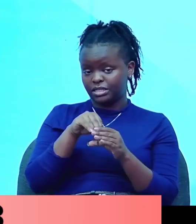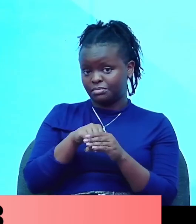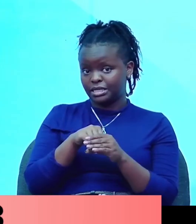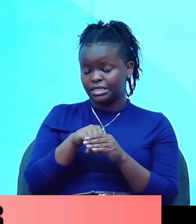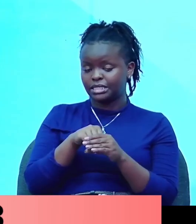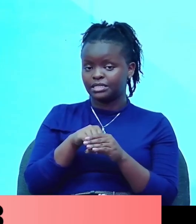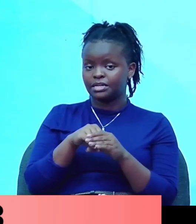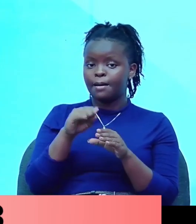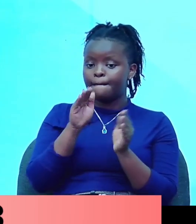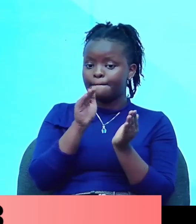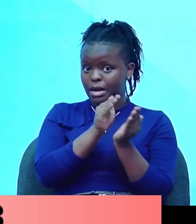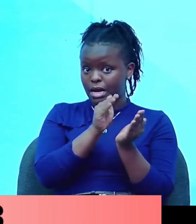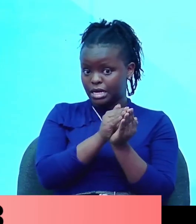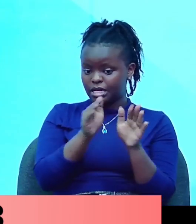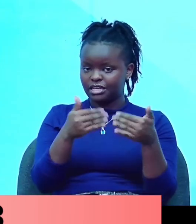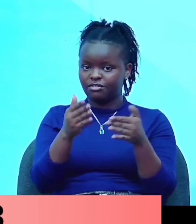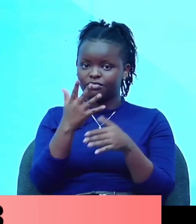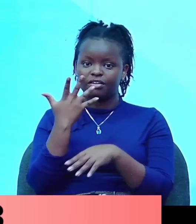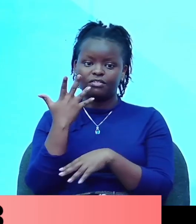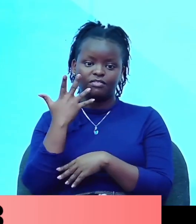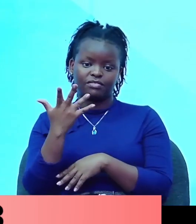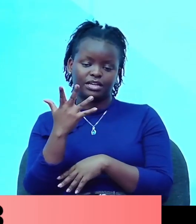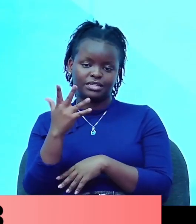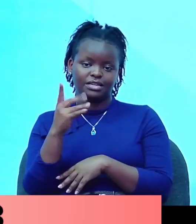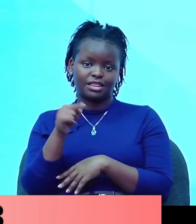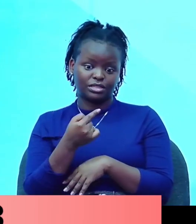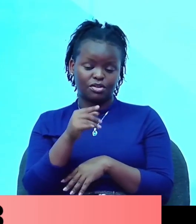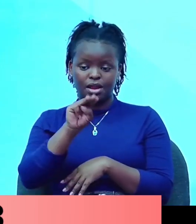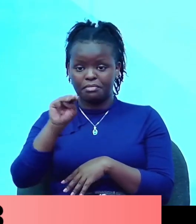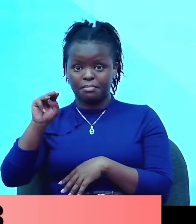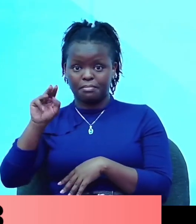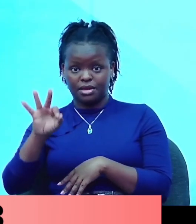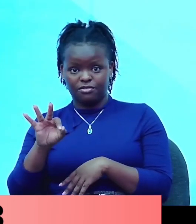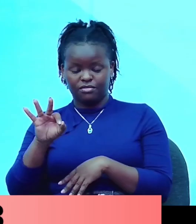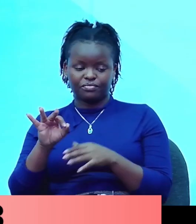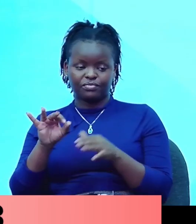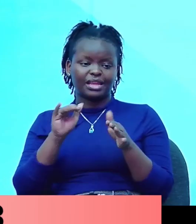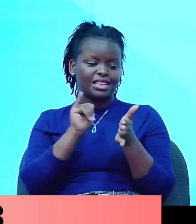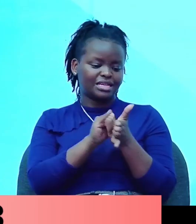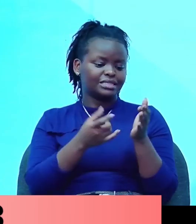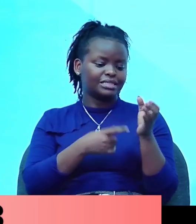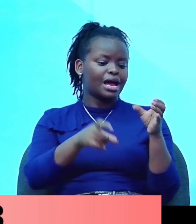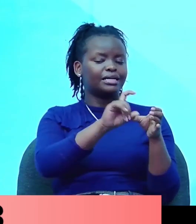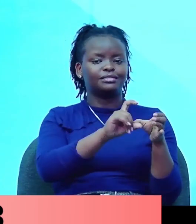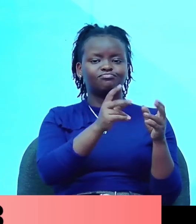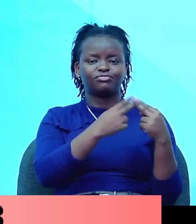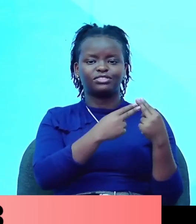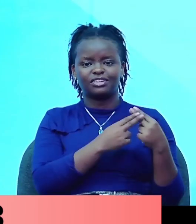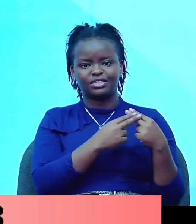offered the $500,000 on MMF. Nice. So that is a boost to your savings. So we just thought of what would be